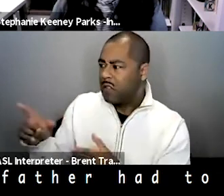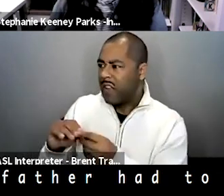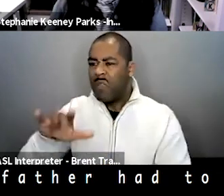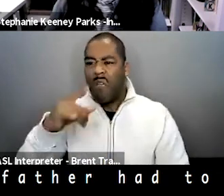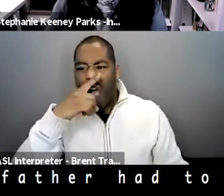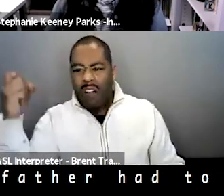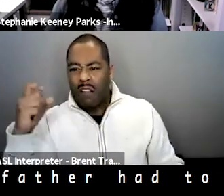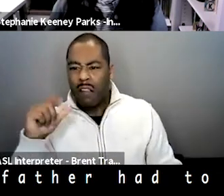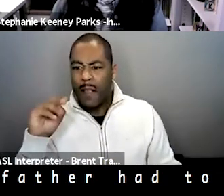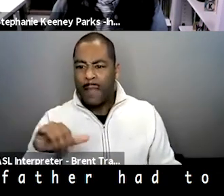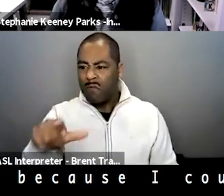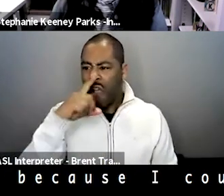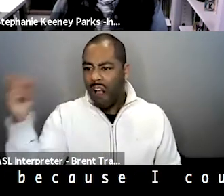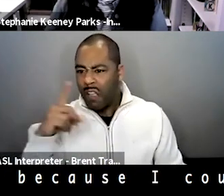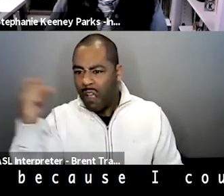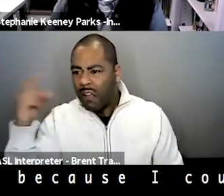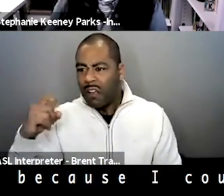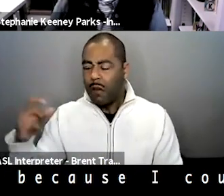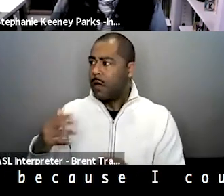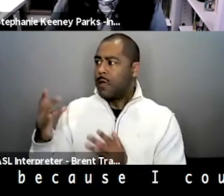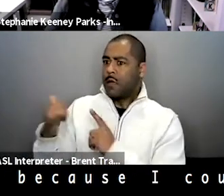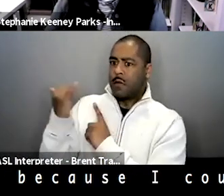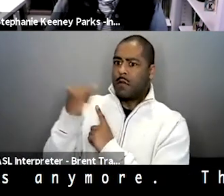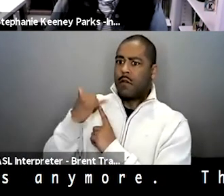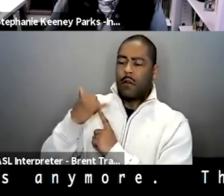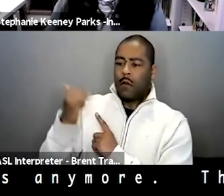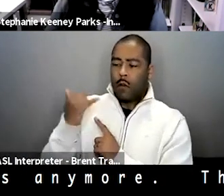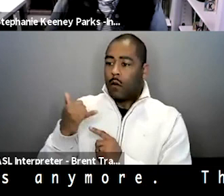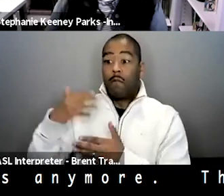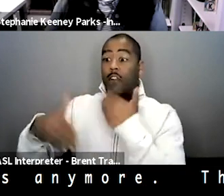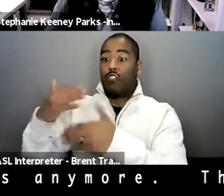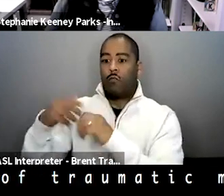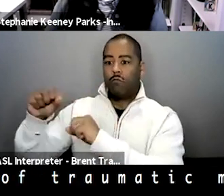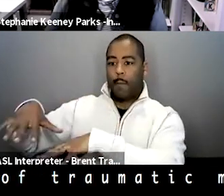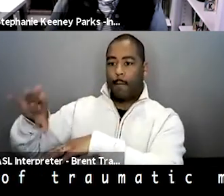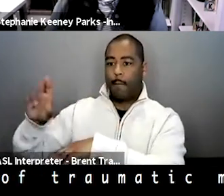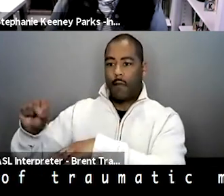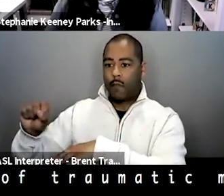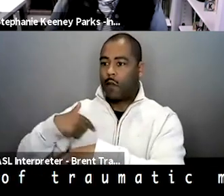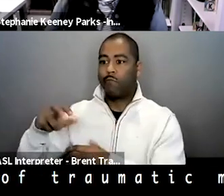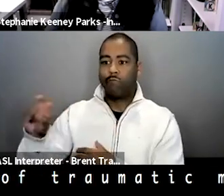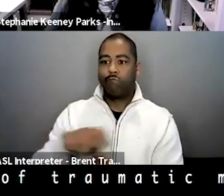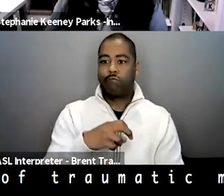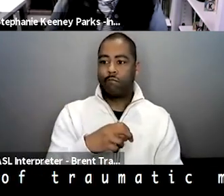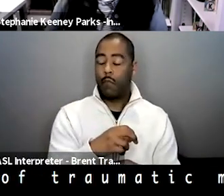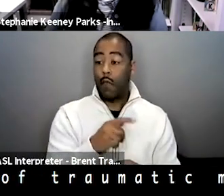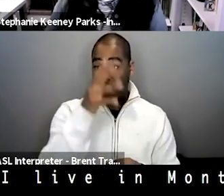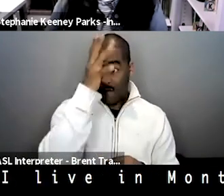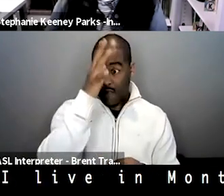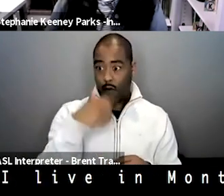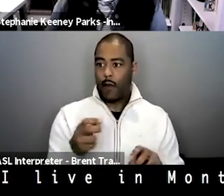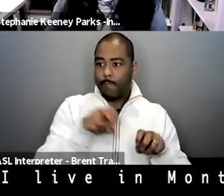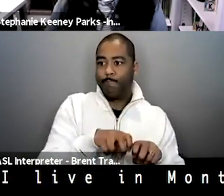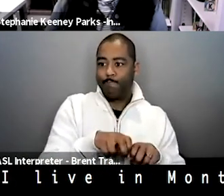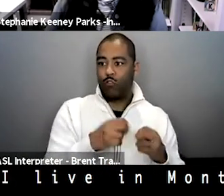father had to drive me to school in the mornings because I couldn't be on the bus anymore. And so, you know, the bus is a source of a lot of traumatic